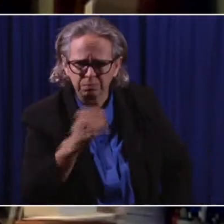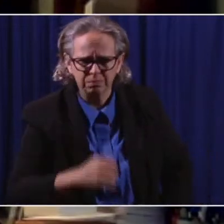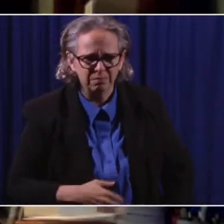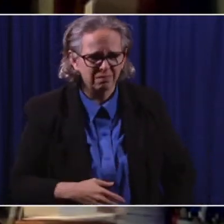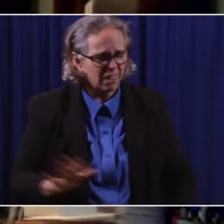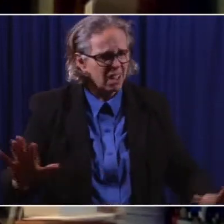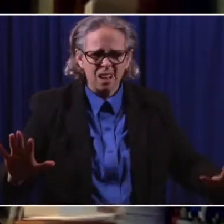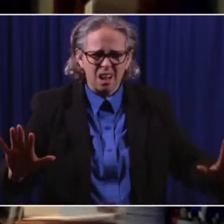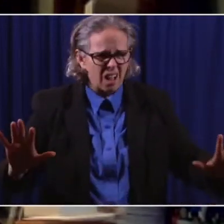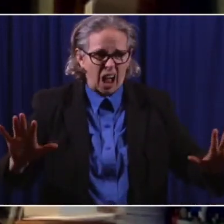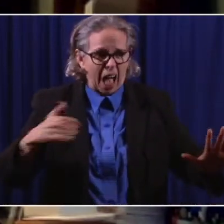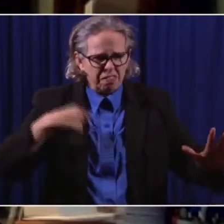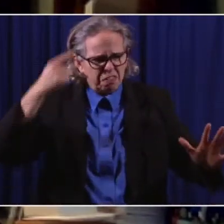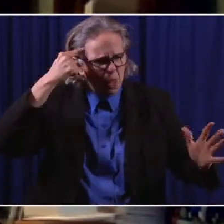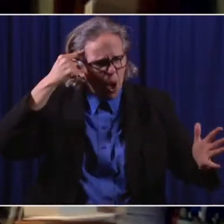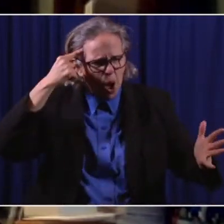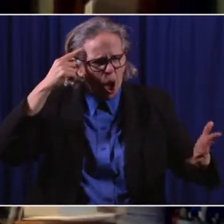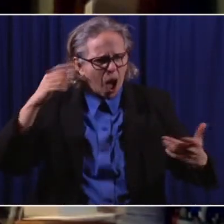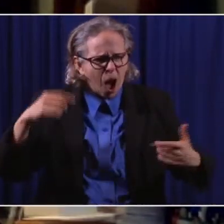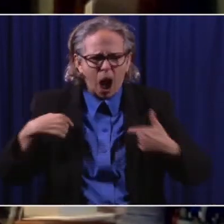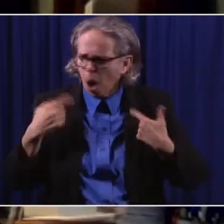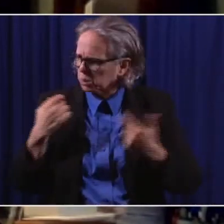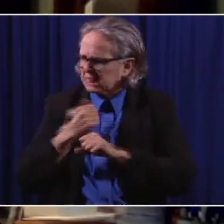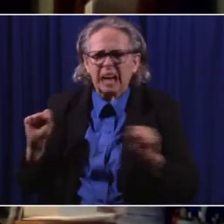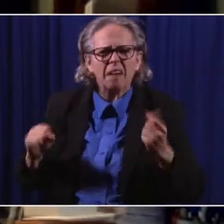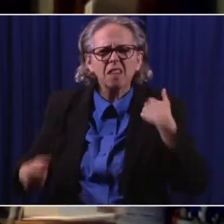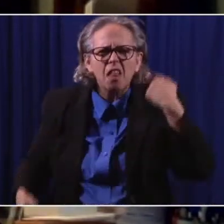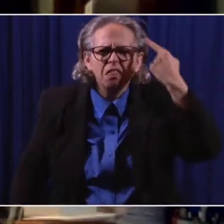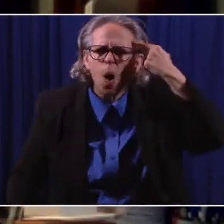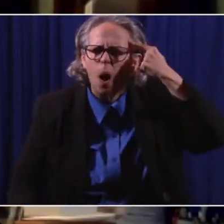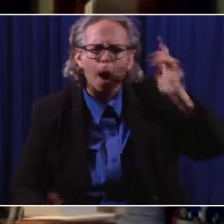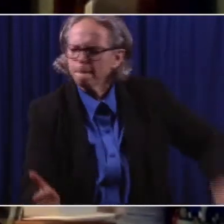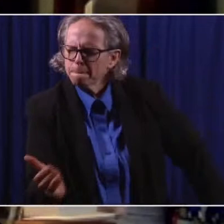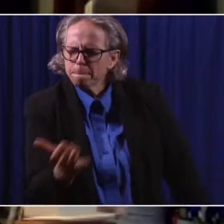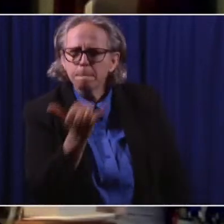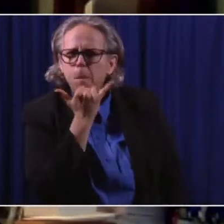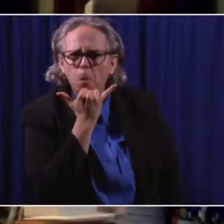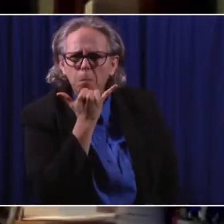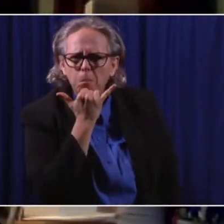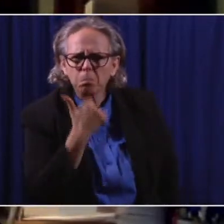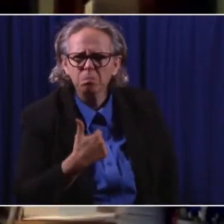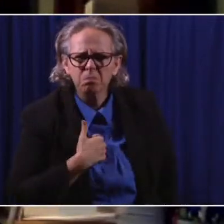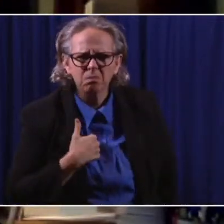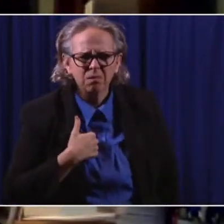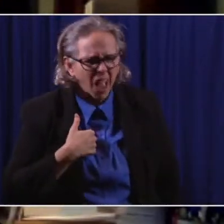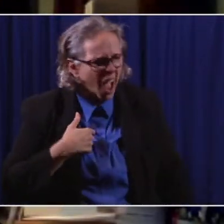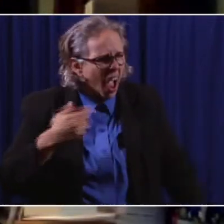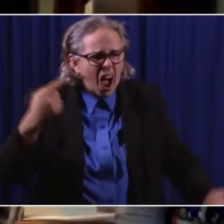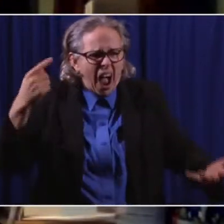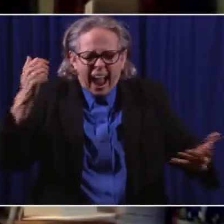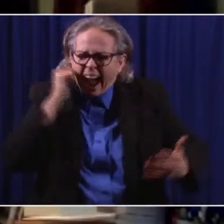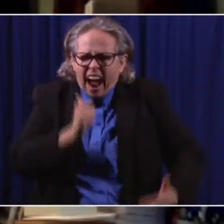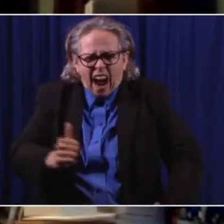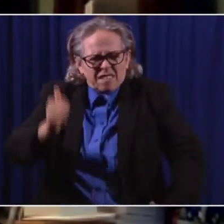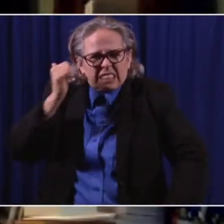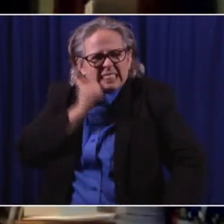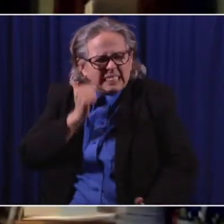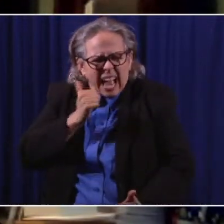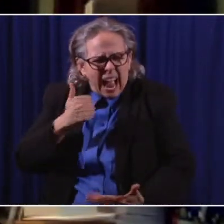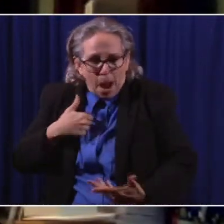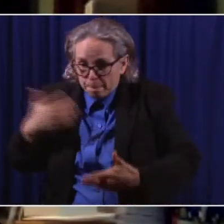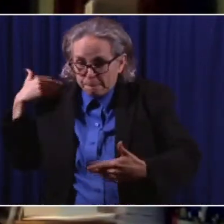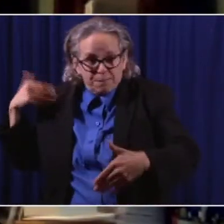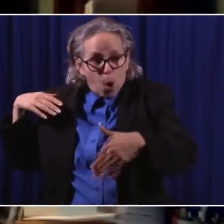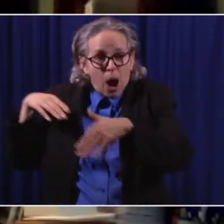safe, and I was wrong. I got tested every day when I walked into the grounds of the White House for the